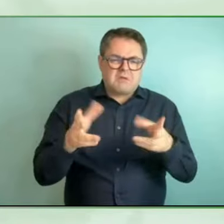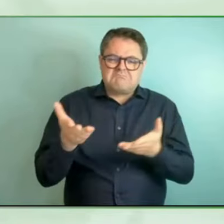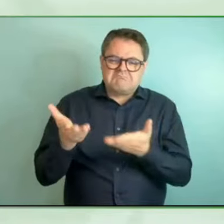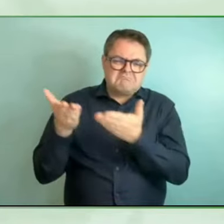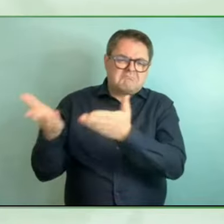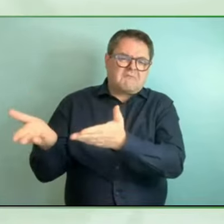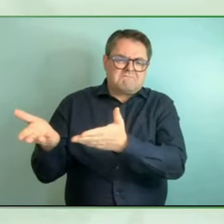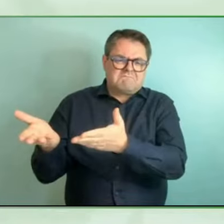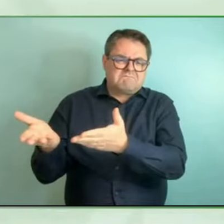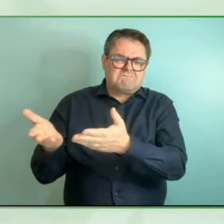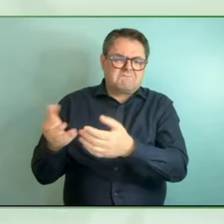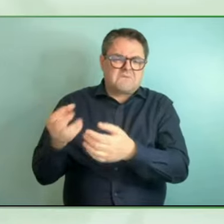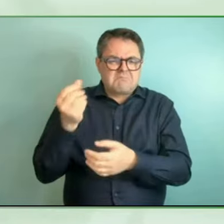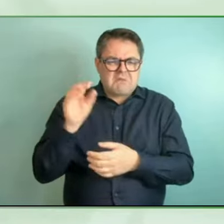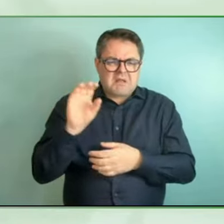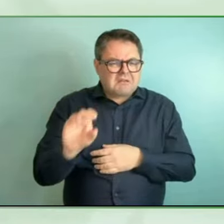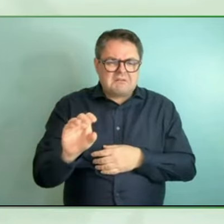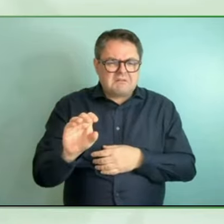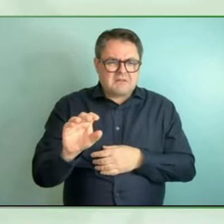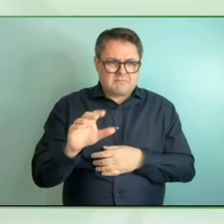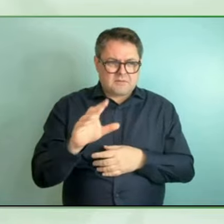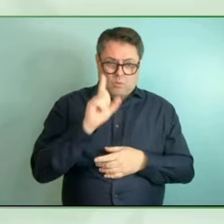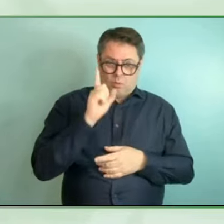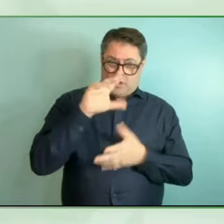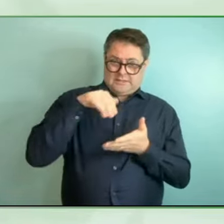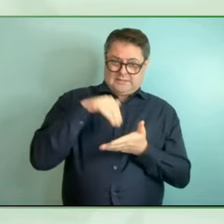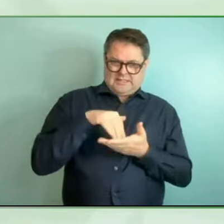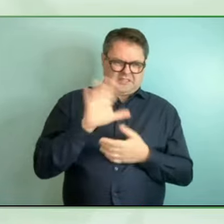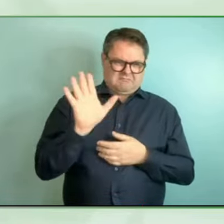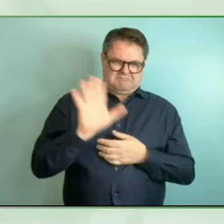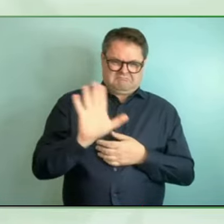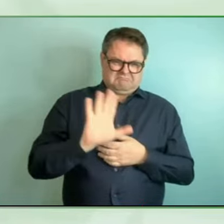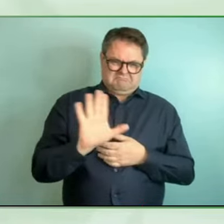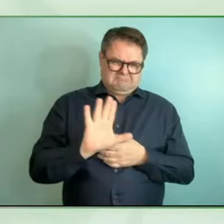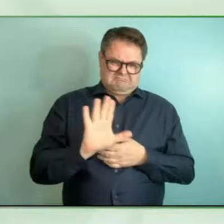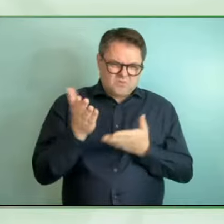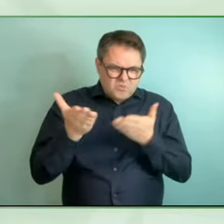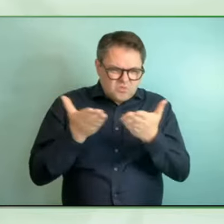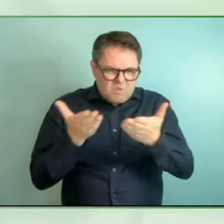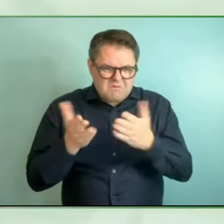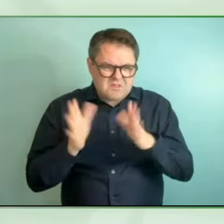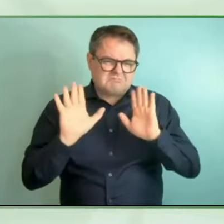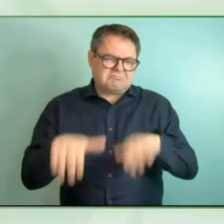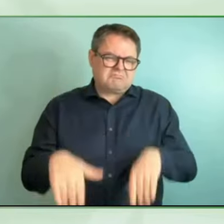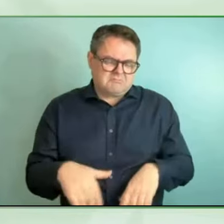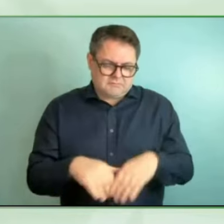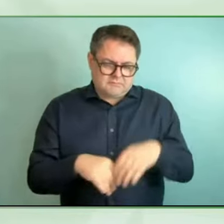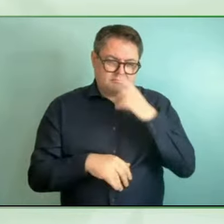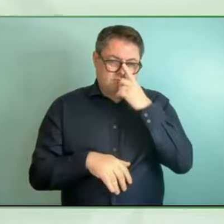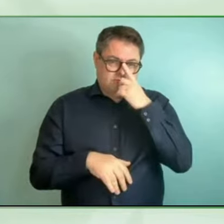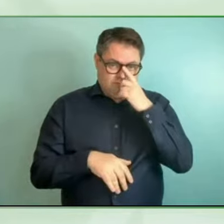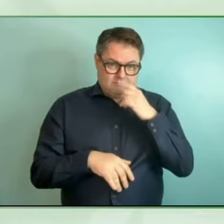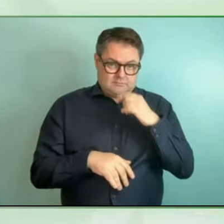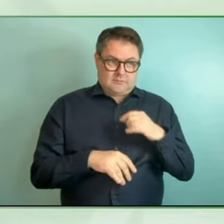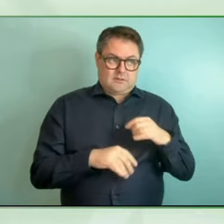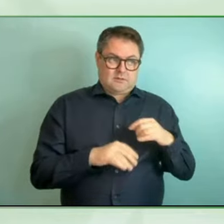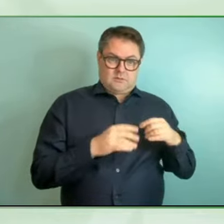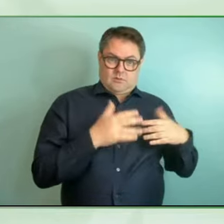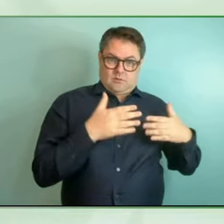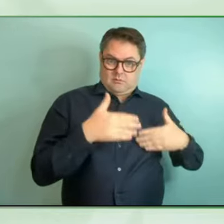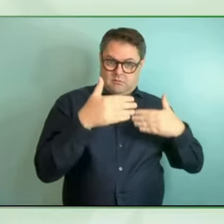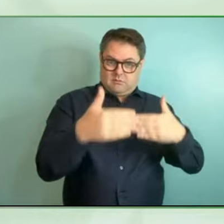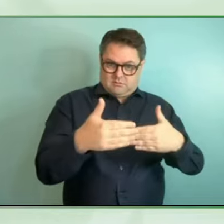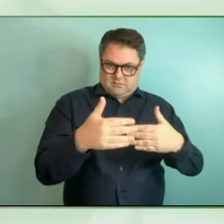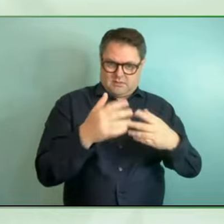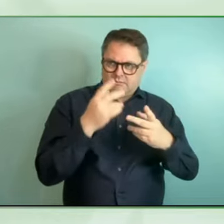you some money, but there is no really need to create a service. And what we could observe at the same time is that in universities where they